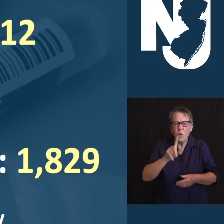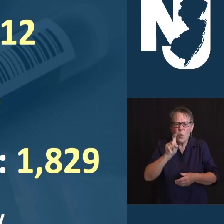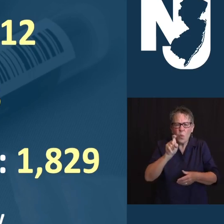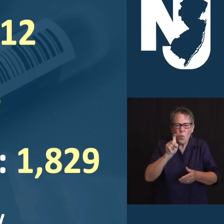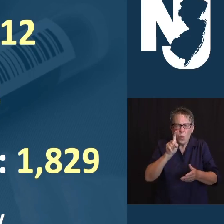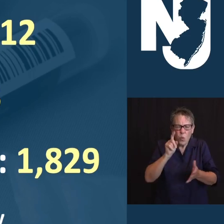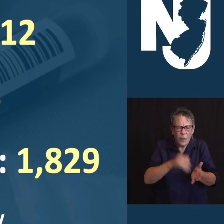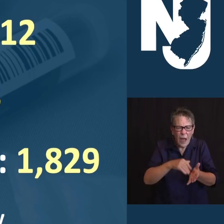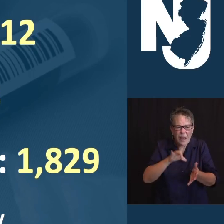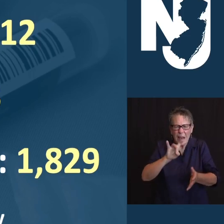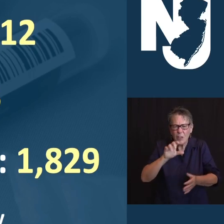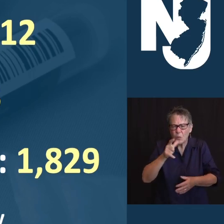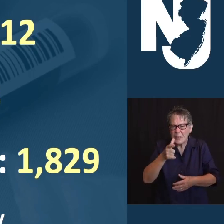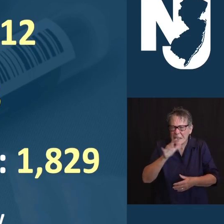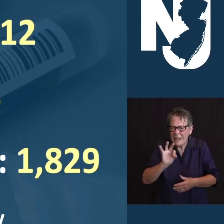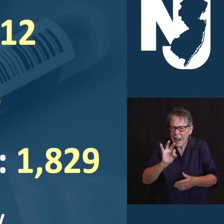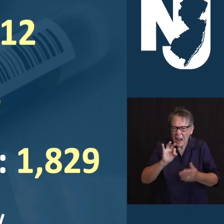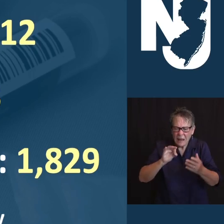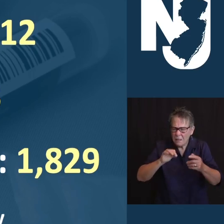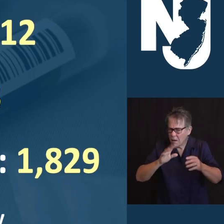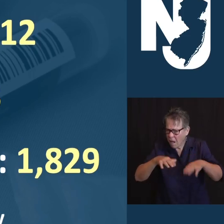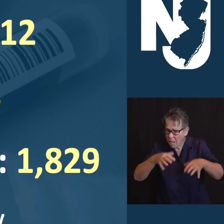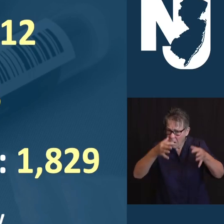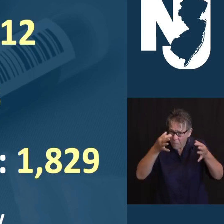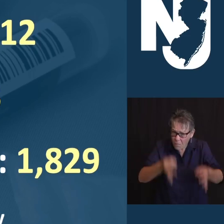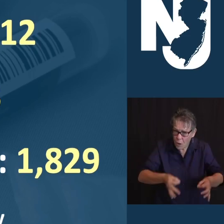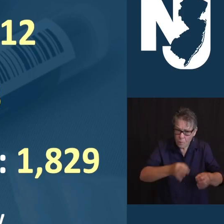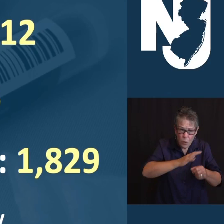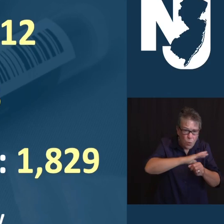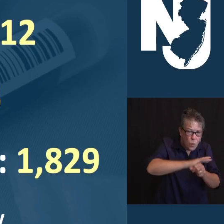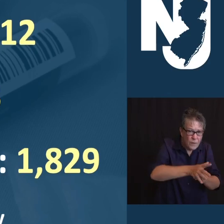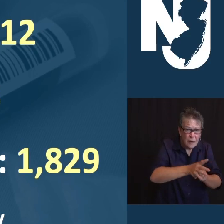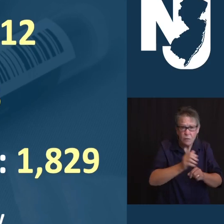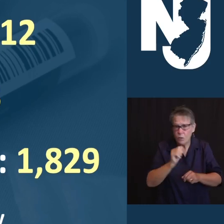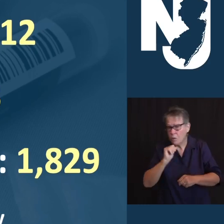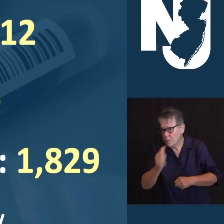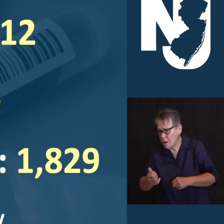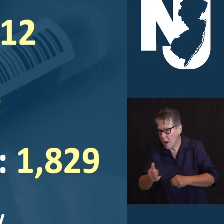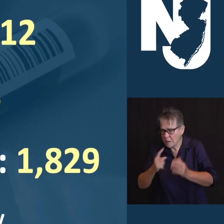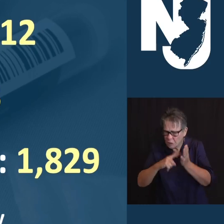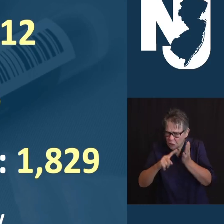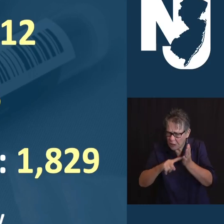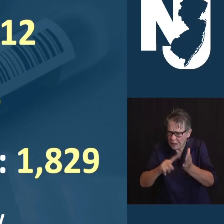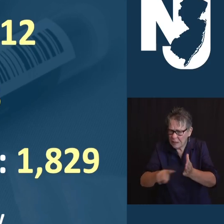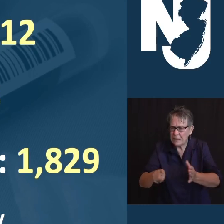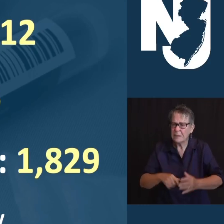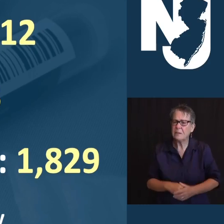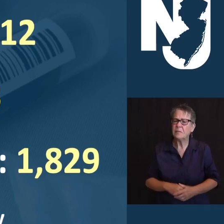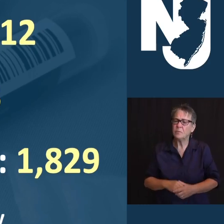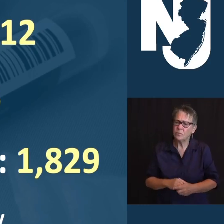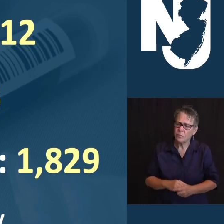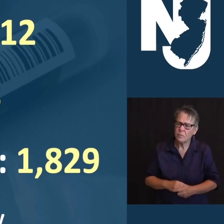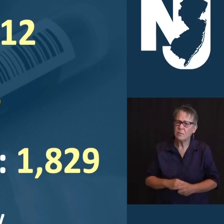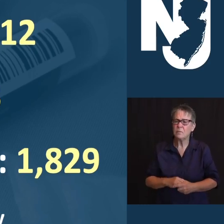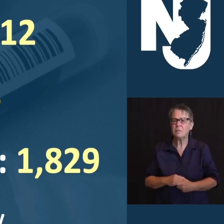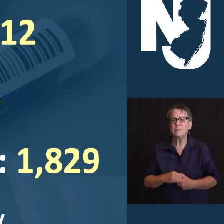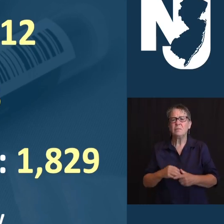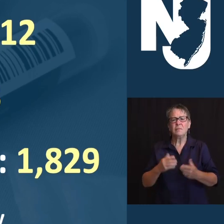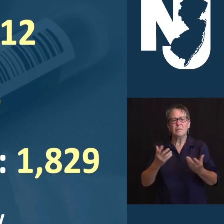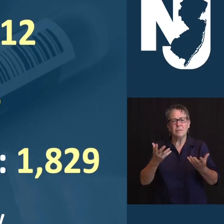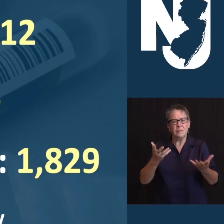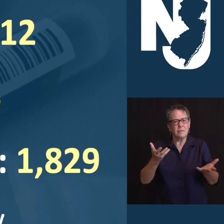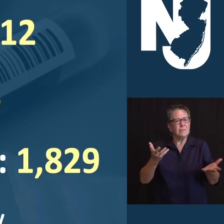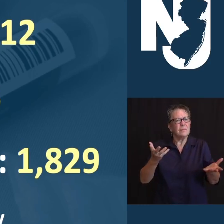1,829. Again, at the risk of apples and oranges, Judy, as you and I do every day, just to give you a sense of the spot reality, our hospitals